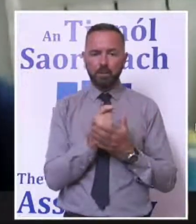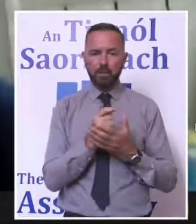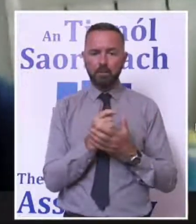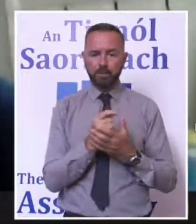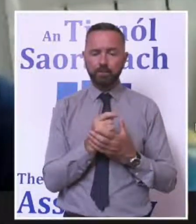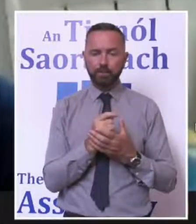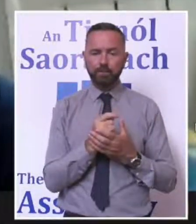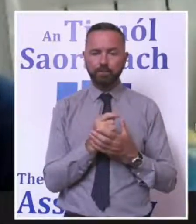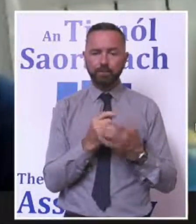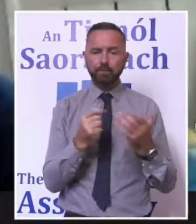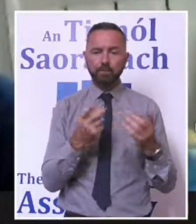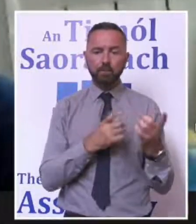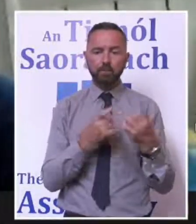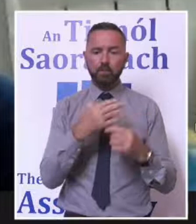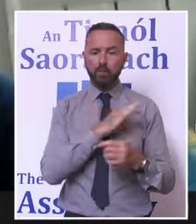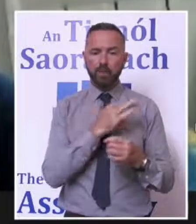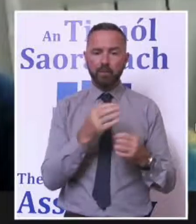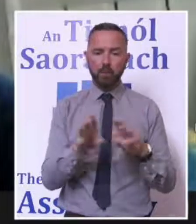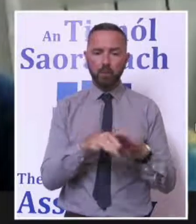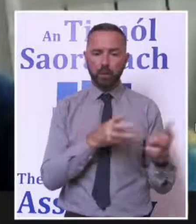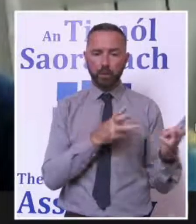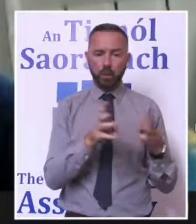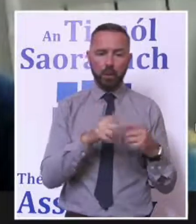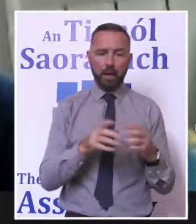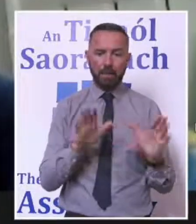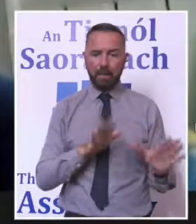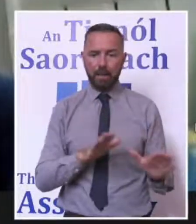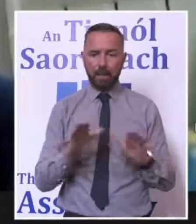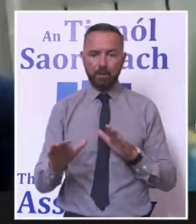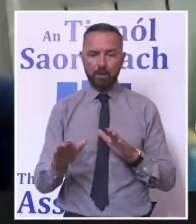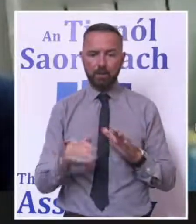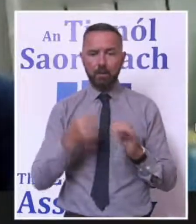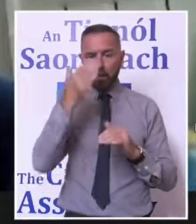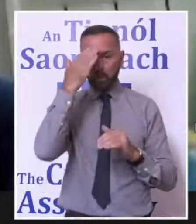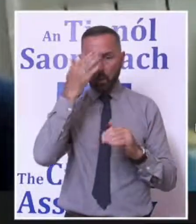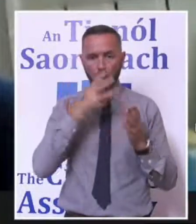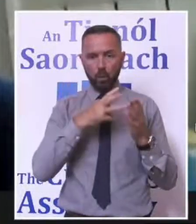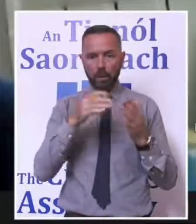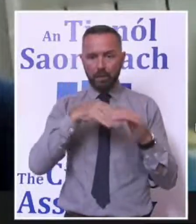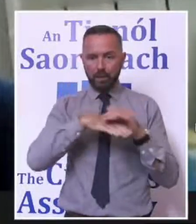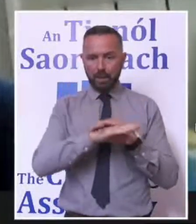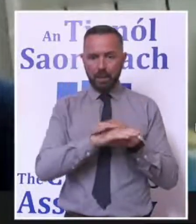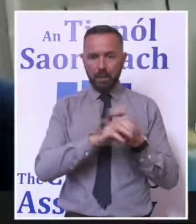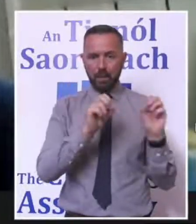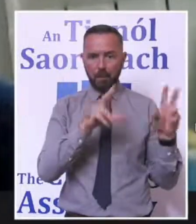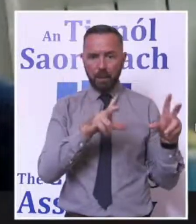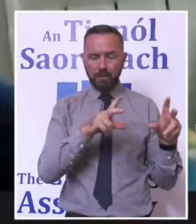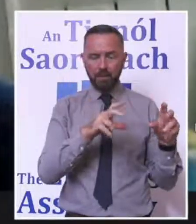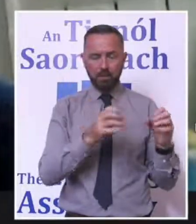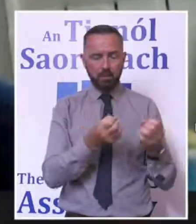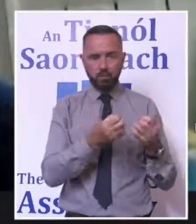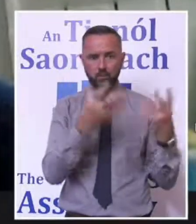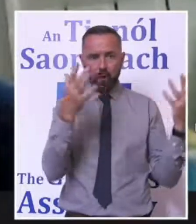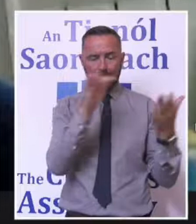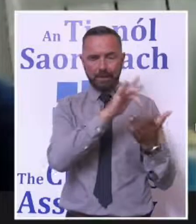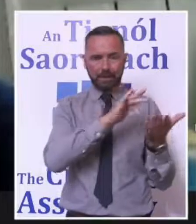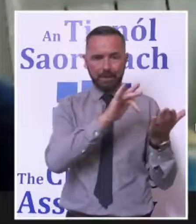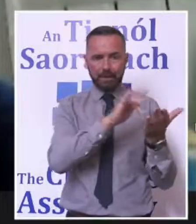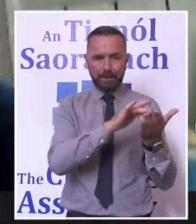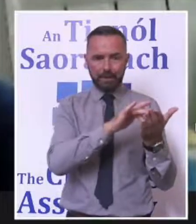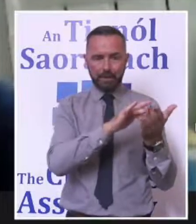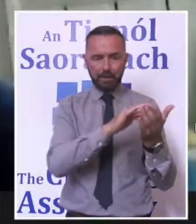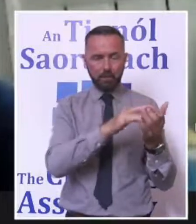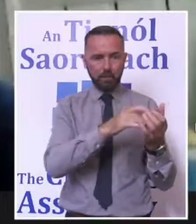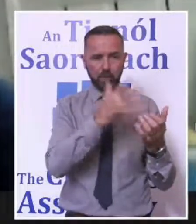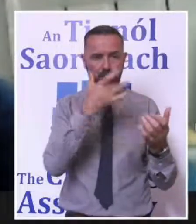work and for leisure. You know when you're in Manchester how vibrant the city and city region is.